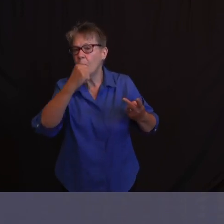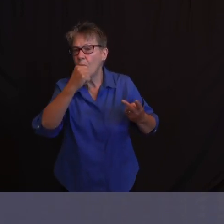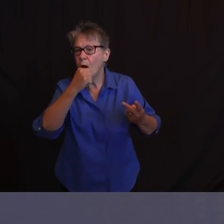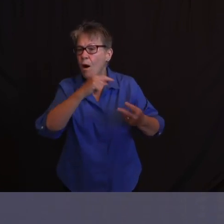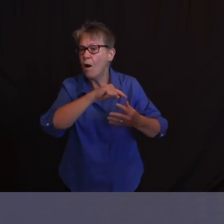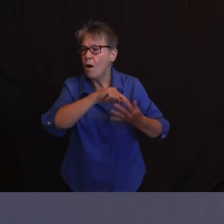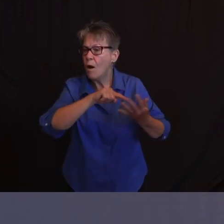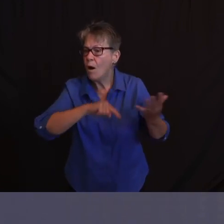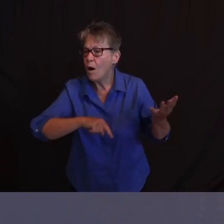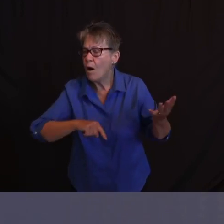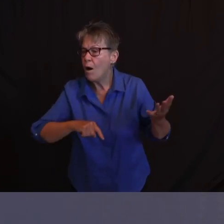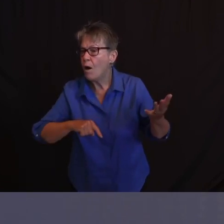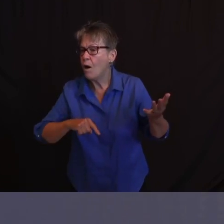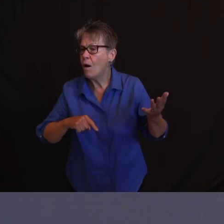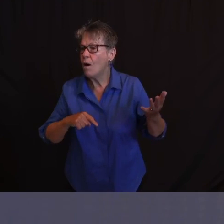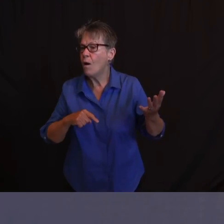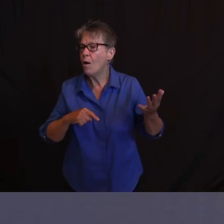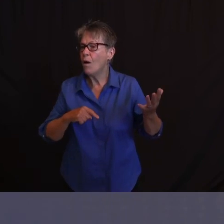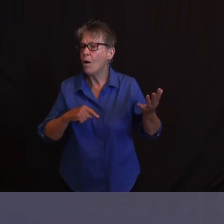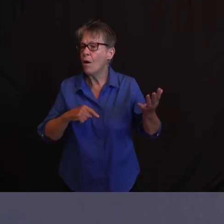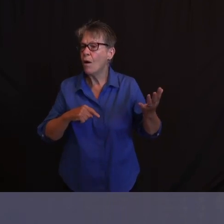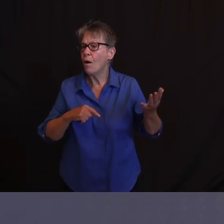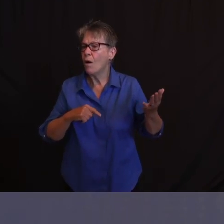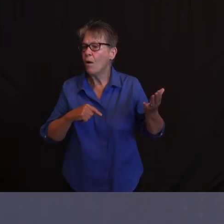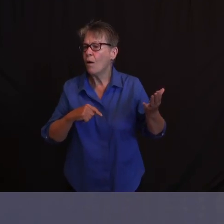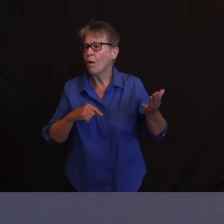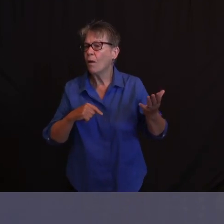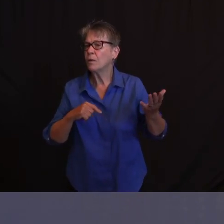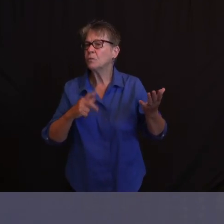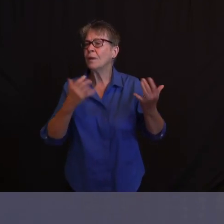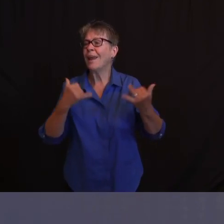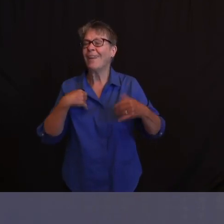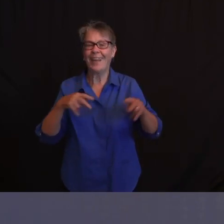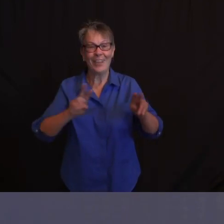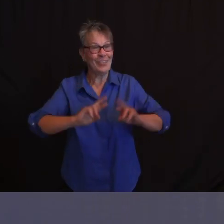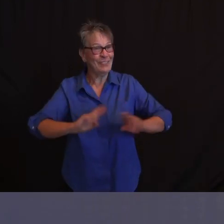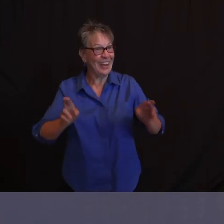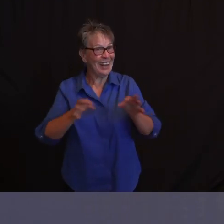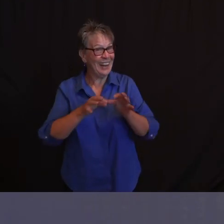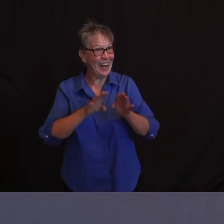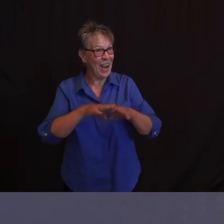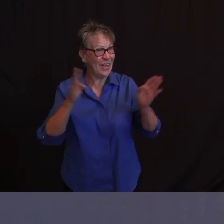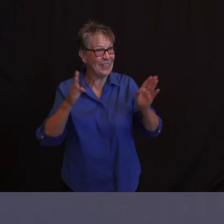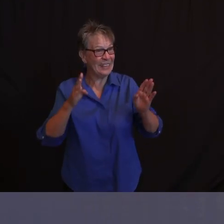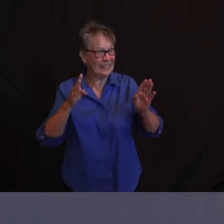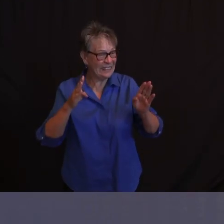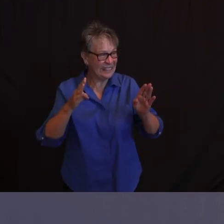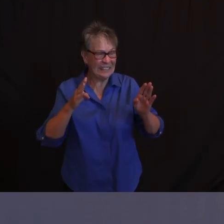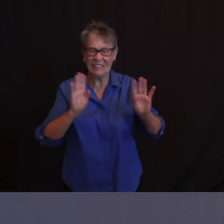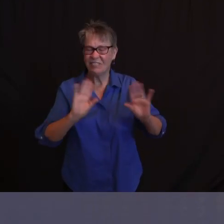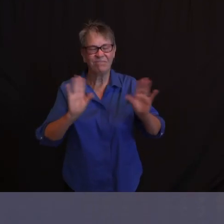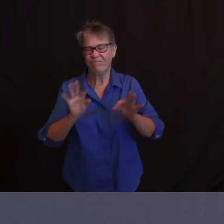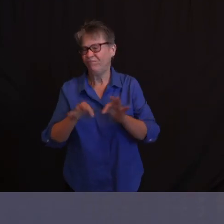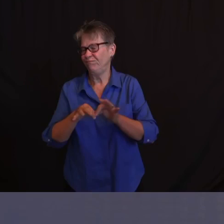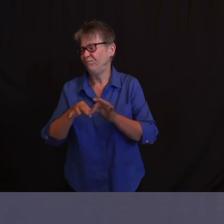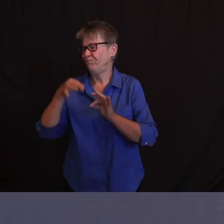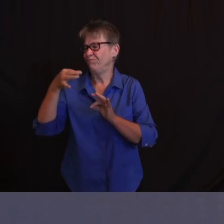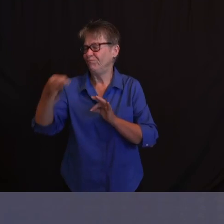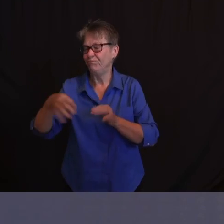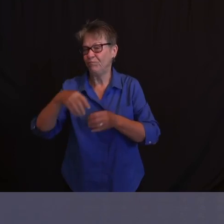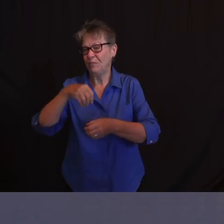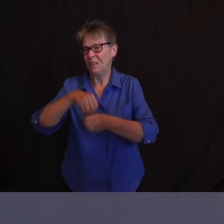dining, indoor bar, etc. Brett, I realize I didn't answer one of your questions. I still don't think we have any